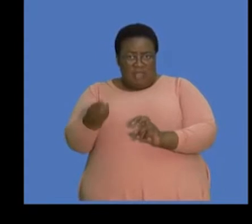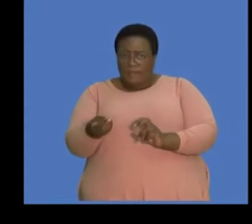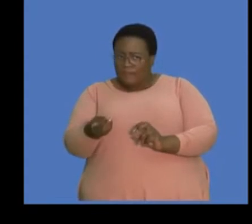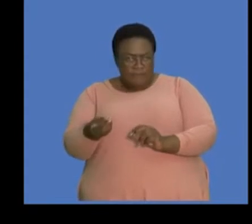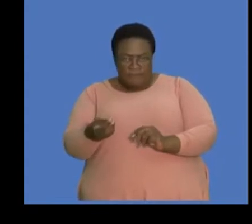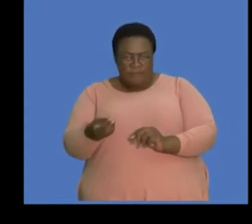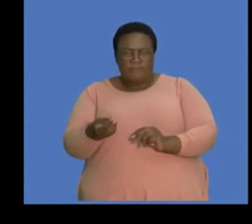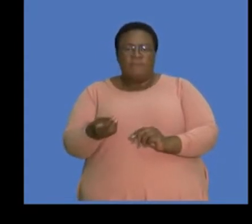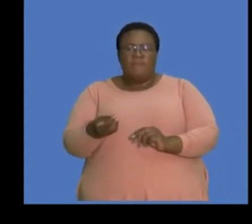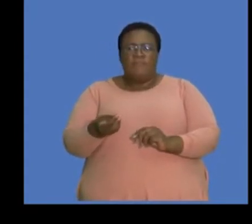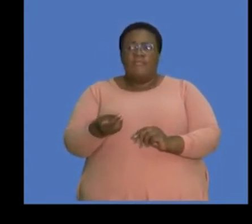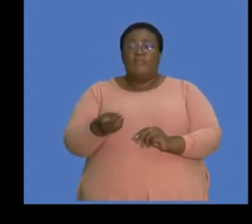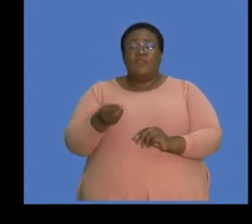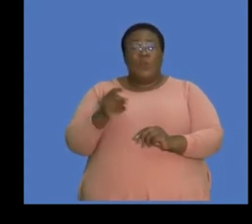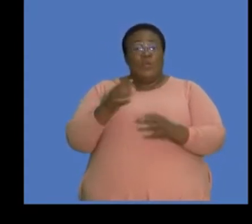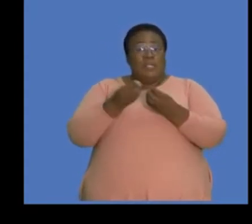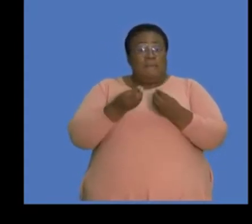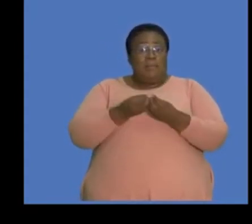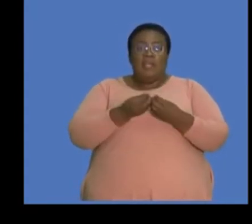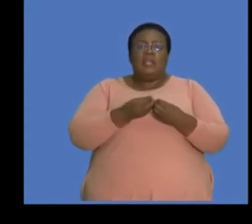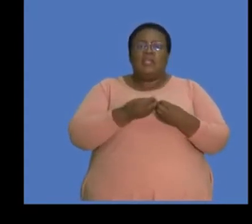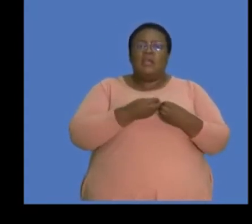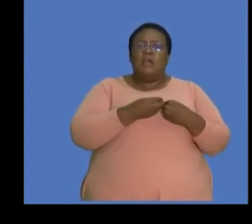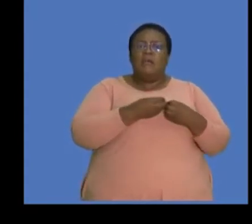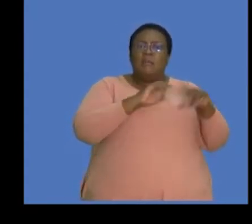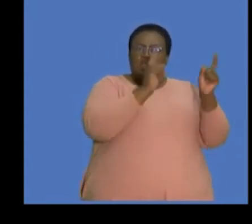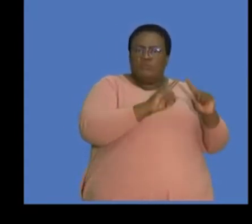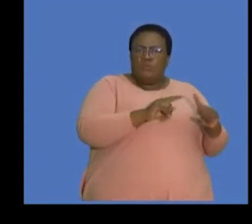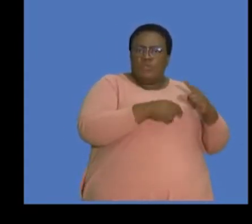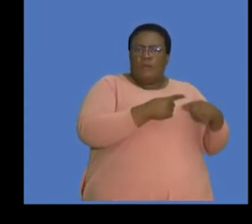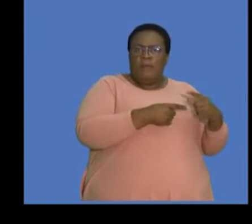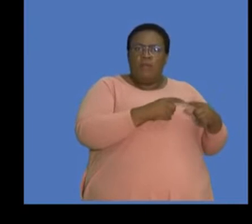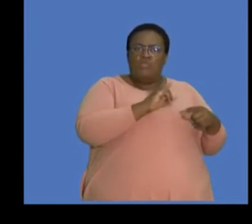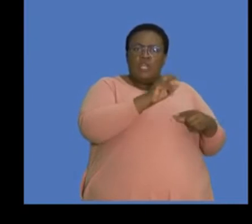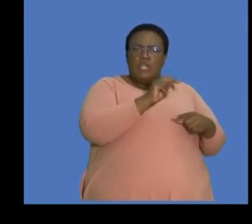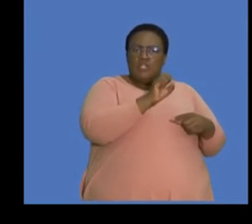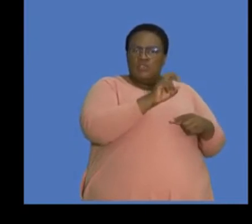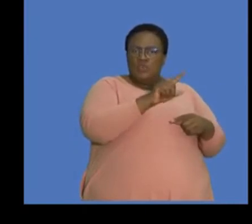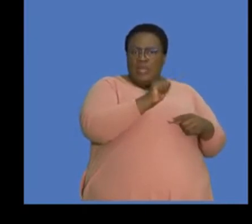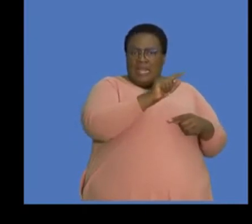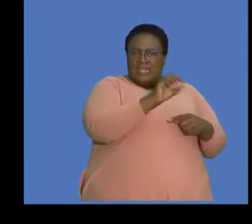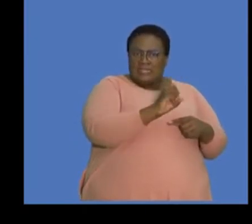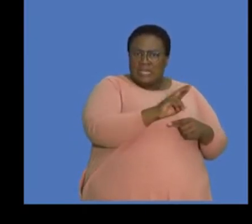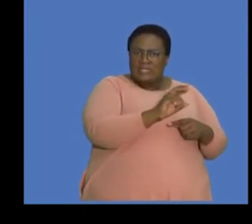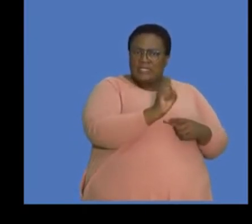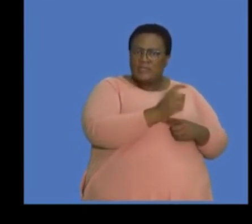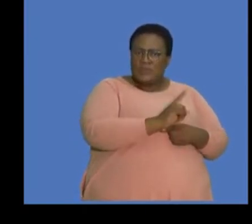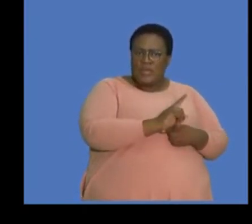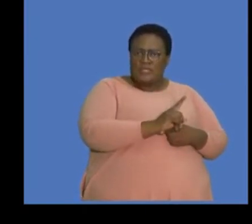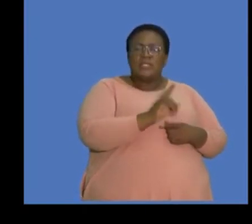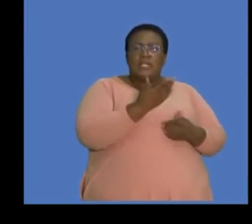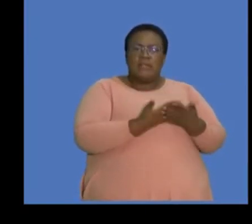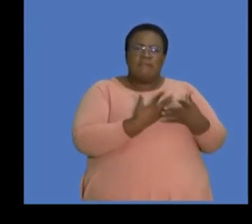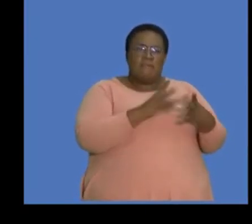quite unique about insulators as far as static electricity is concerned, which is something which will form part of